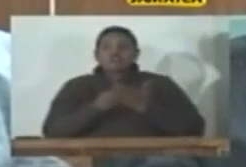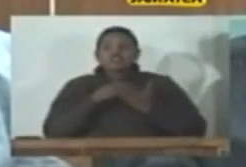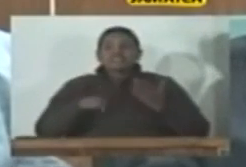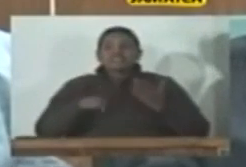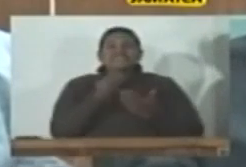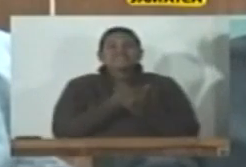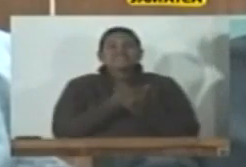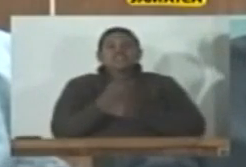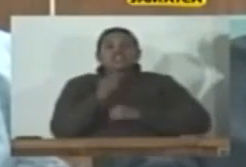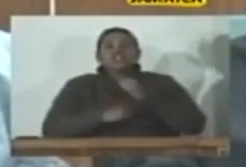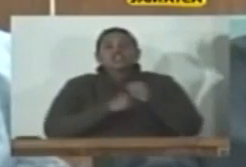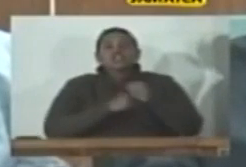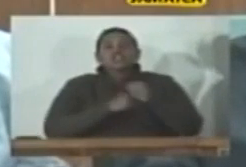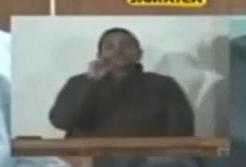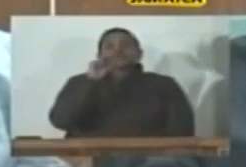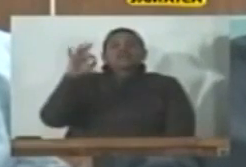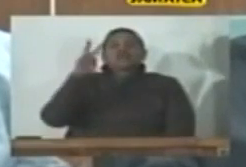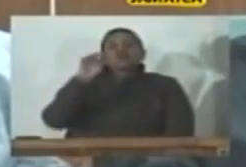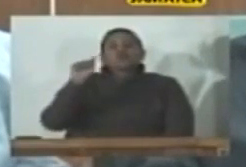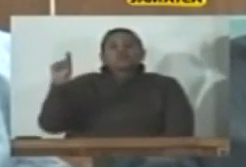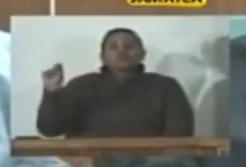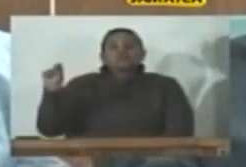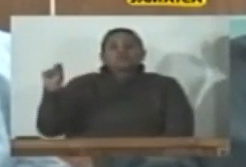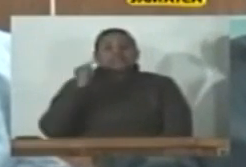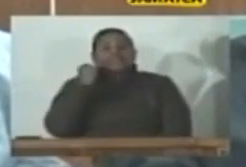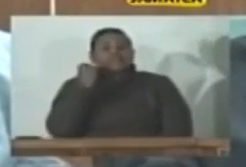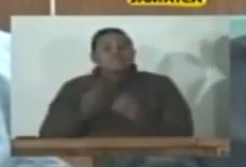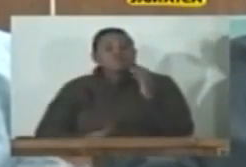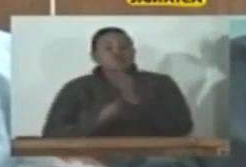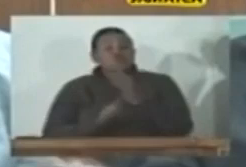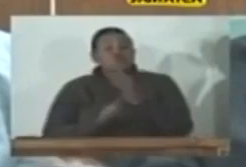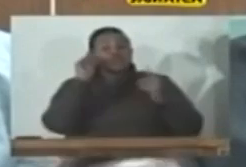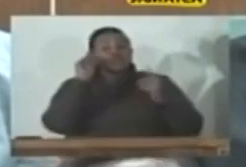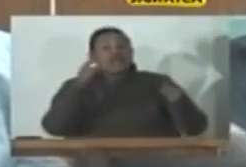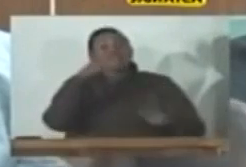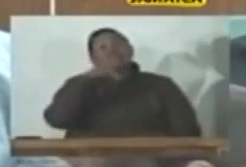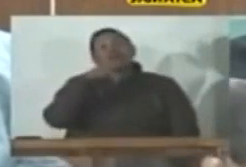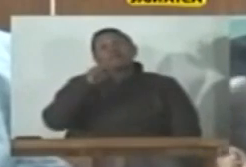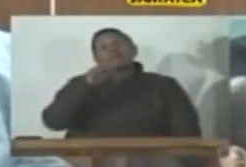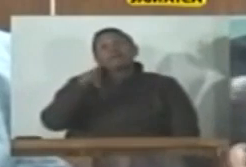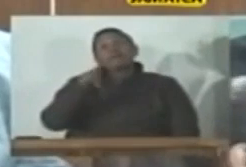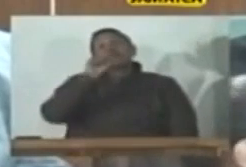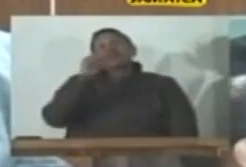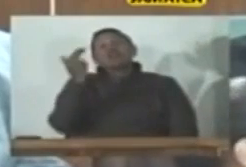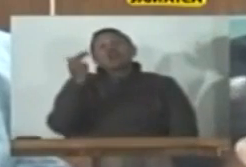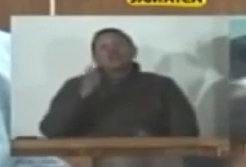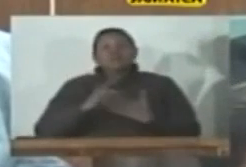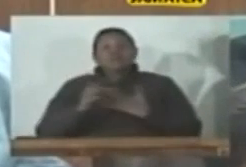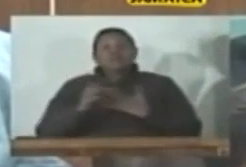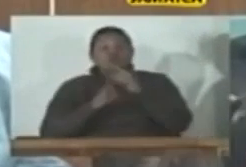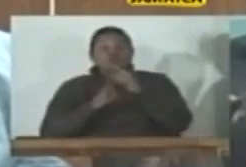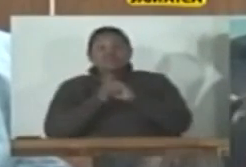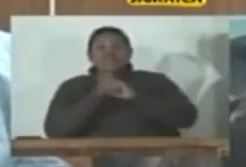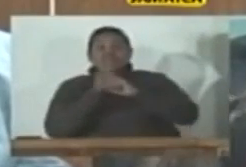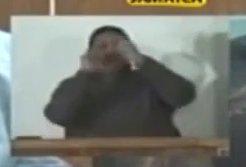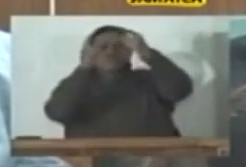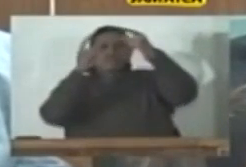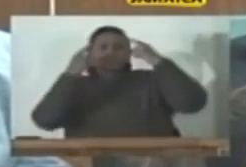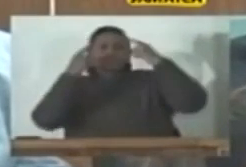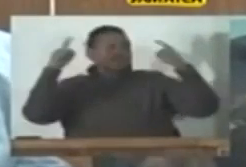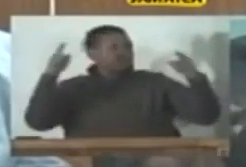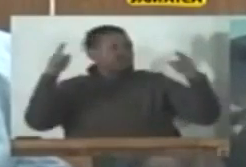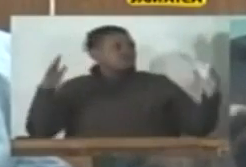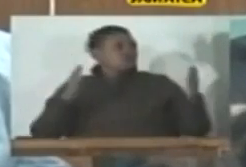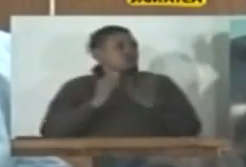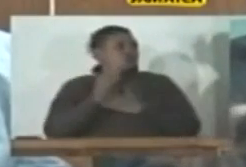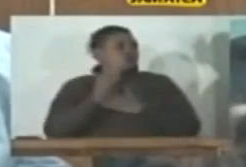of the PNP's 2013 program were being achieved by this government, our teachers, our nurses, our police, and other